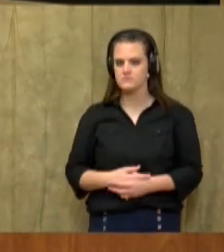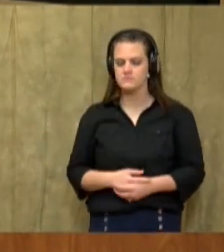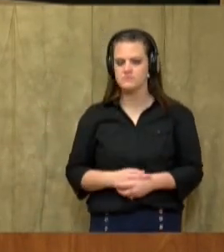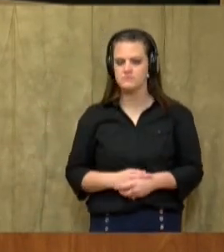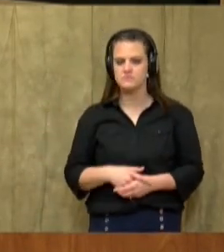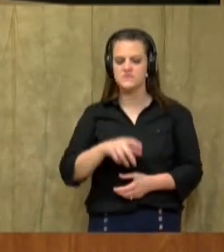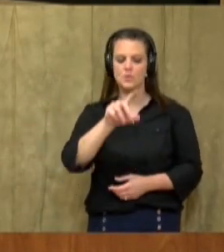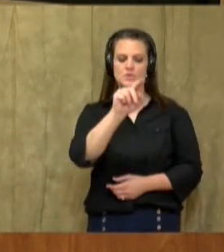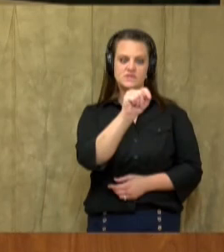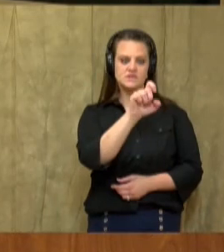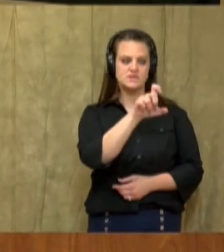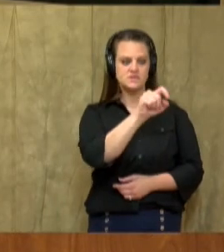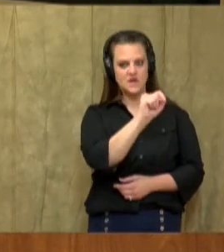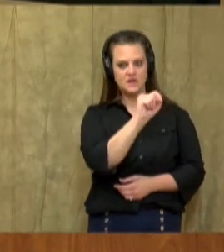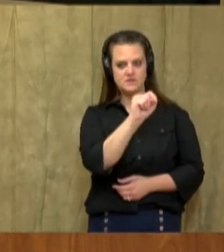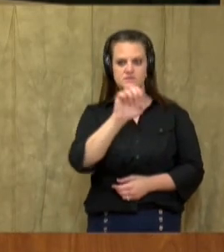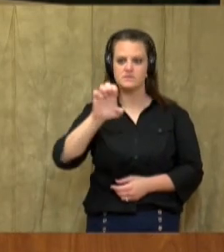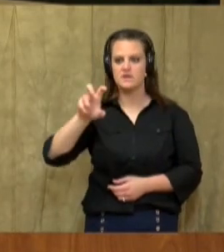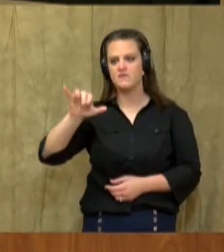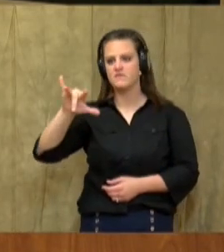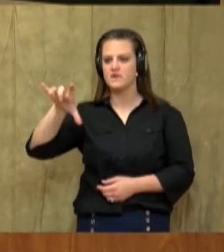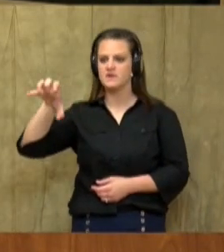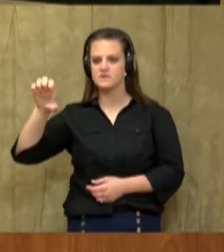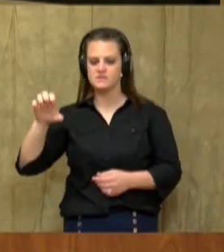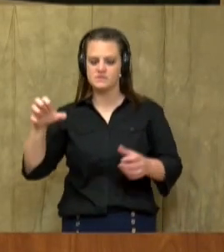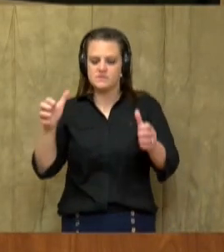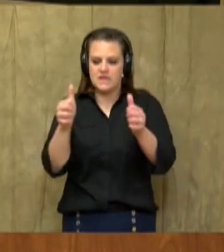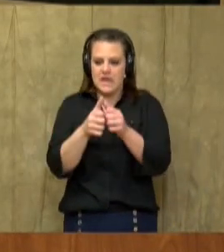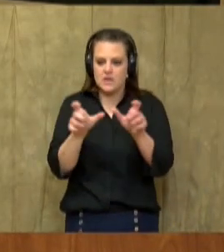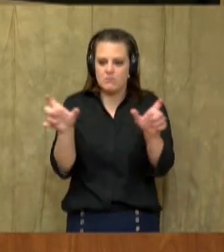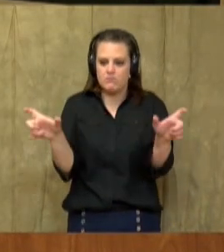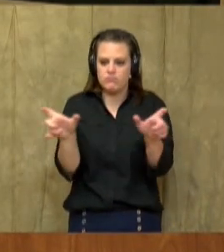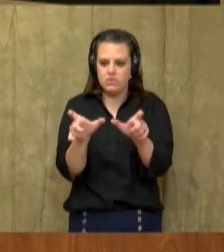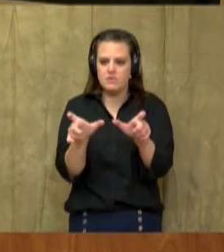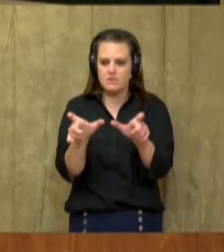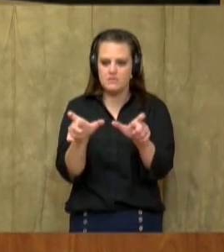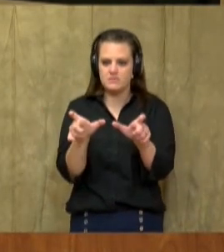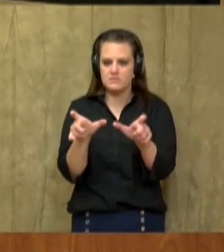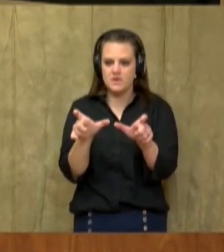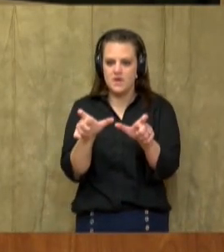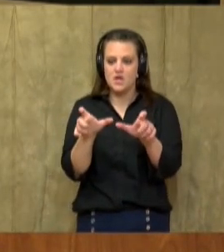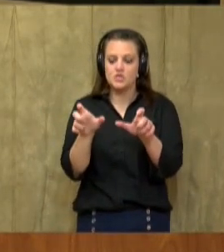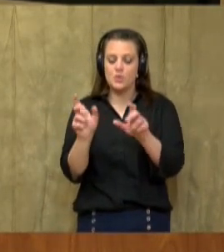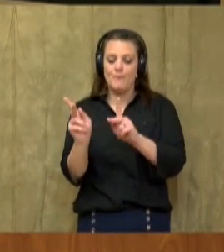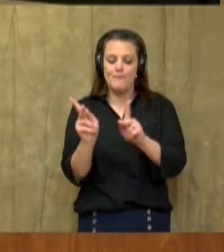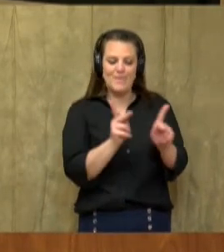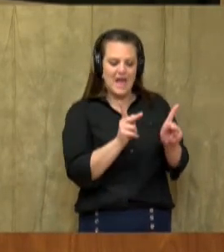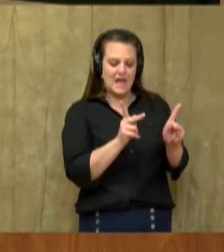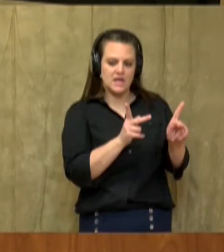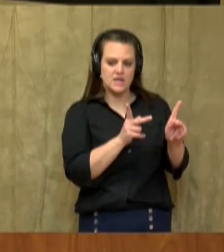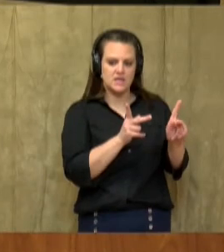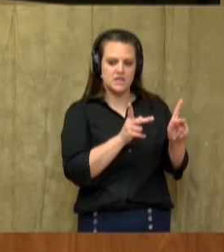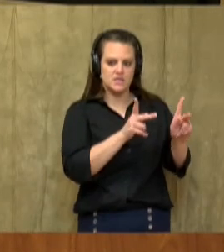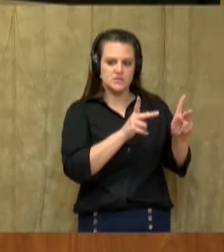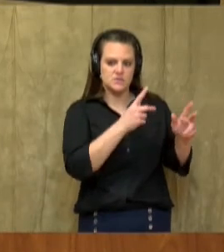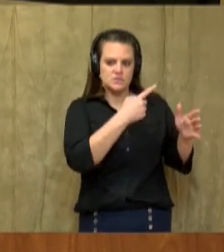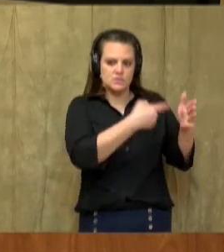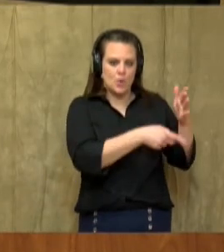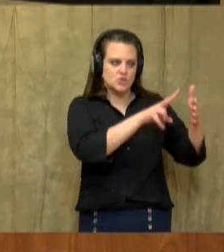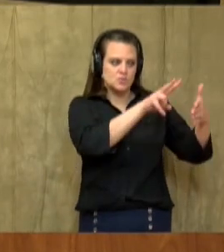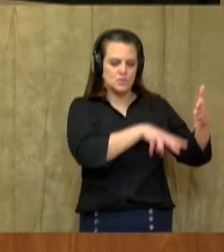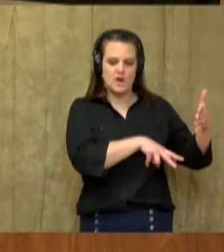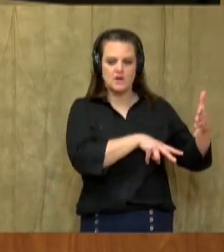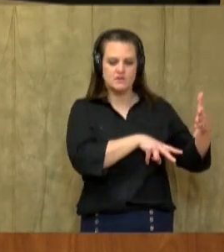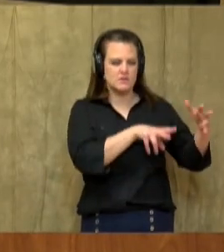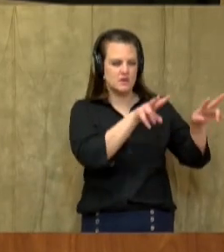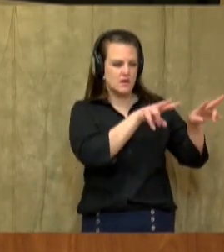text evidence together is citing proof in the text. I'm going back to the text. I'm citing what it says there to